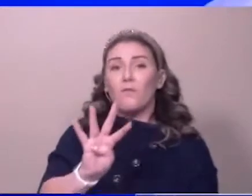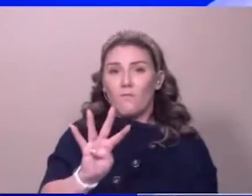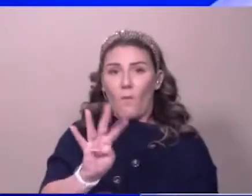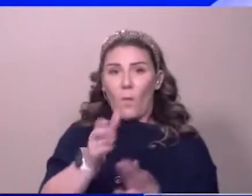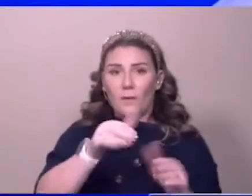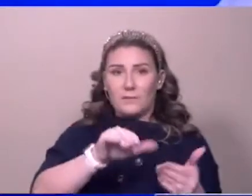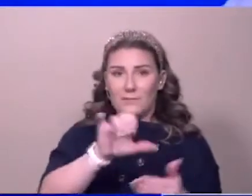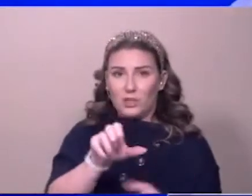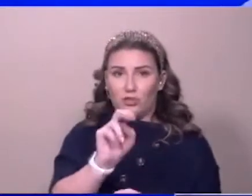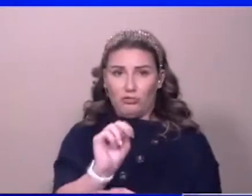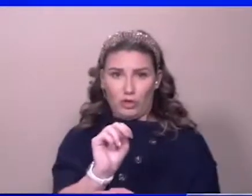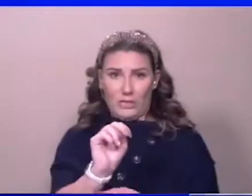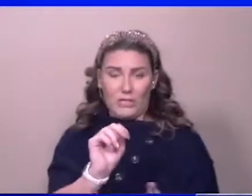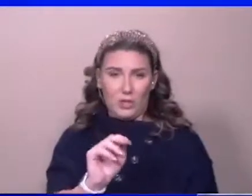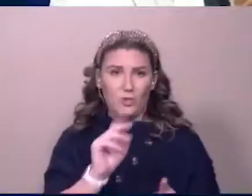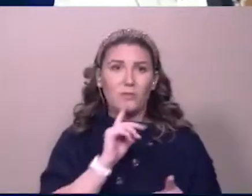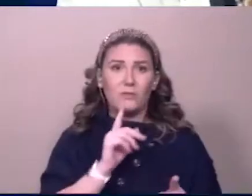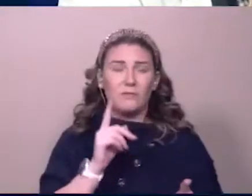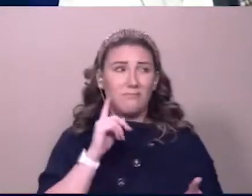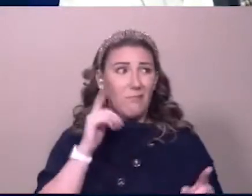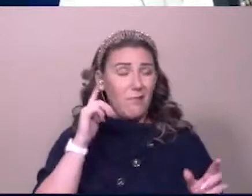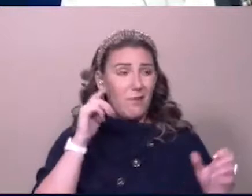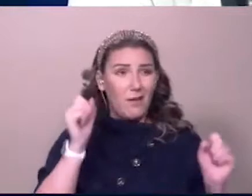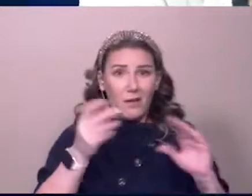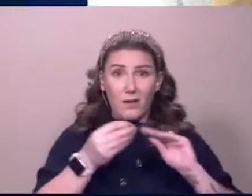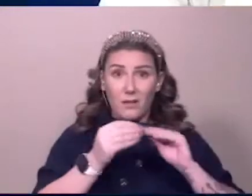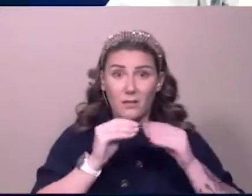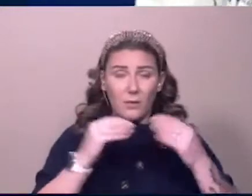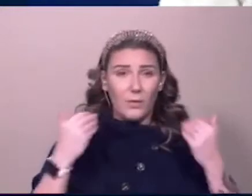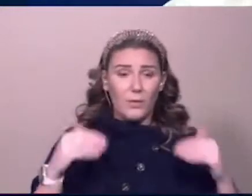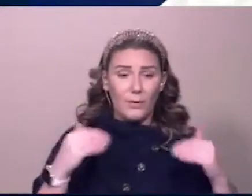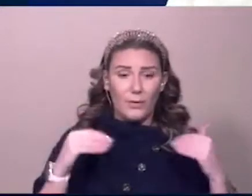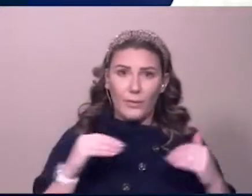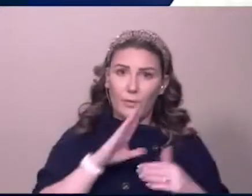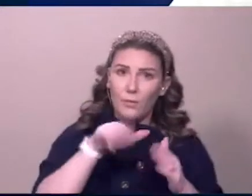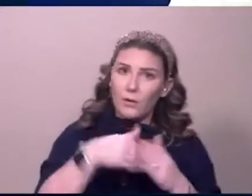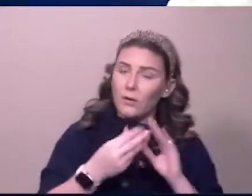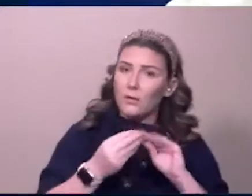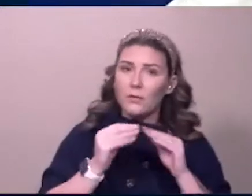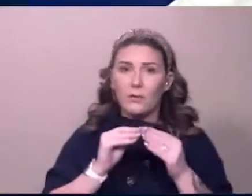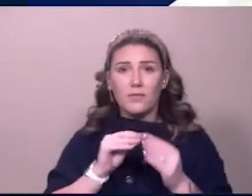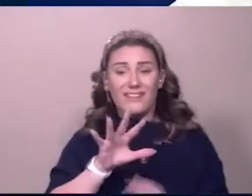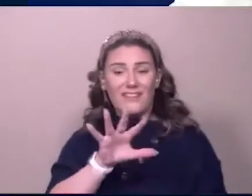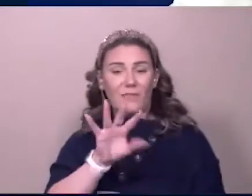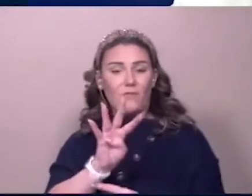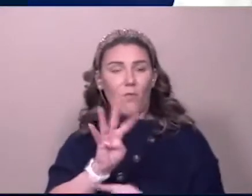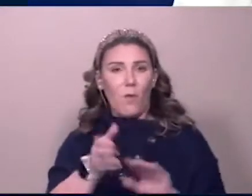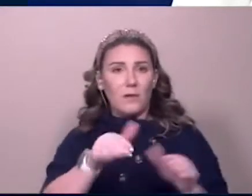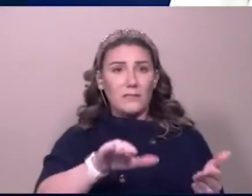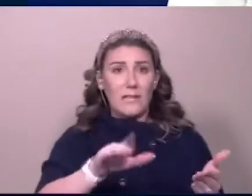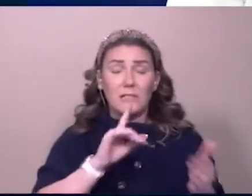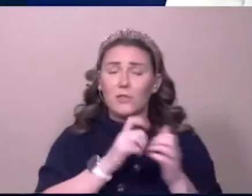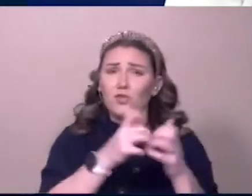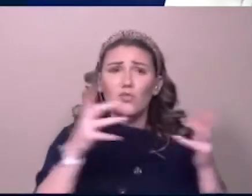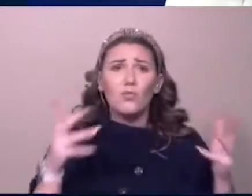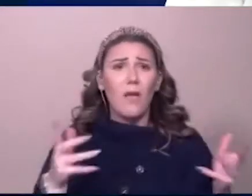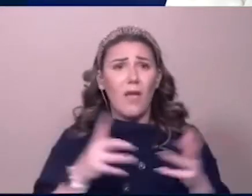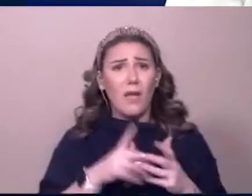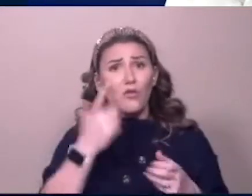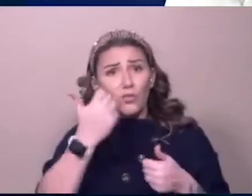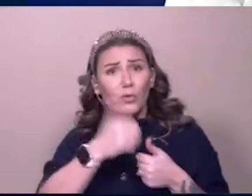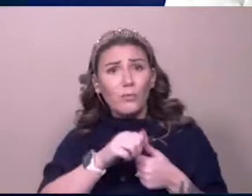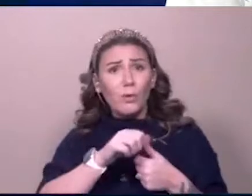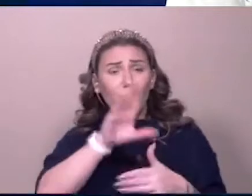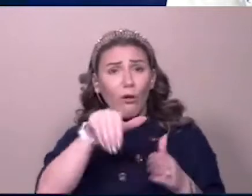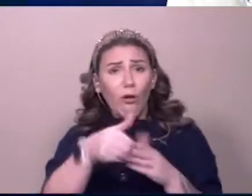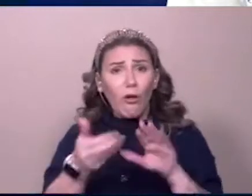more than I had said. We're allowed to make number inversions now at this point of the pandemic. But right, we've had 54 deaths, which is way too many, because remember, all of